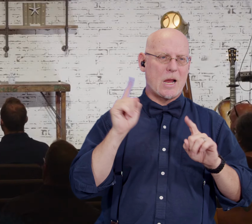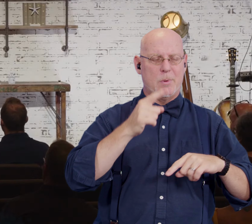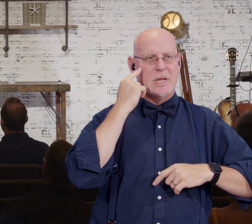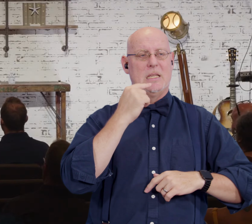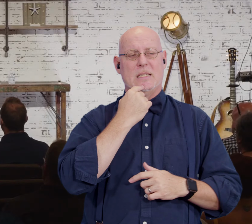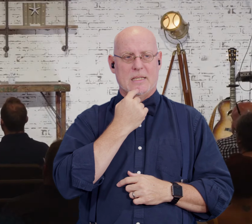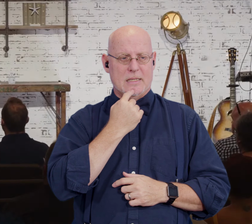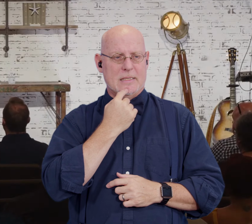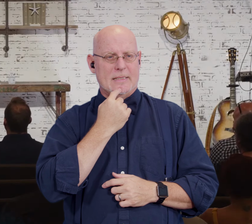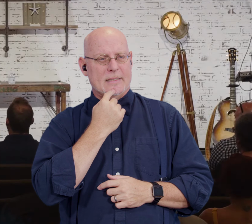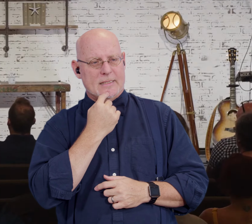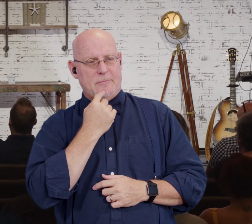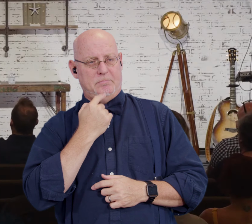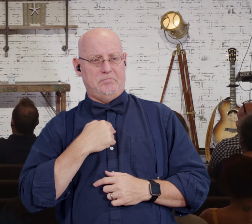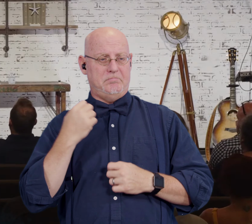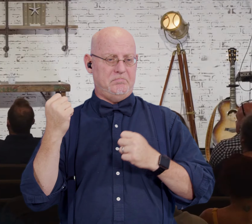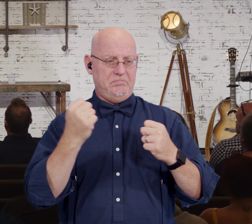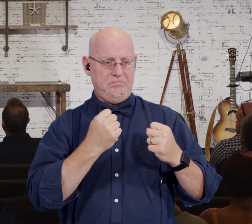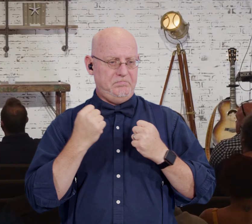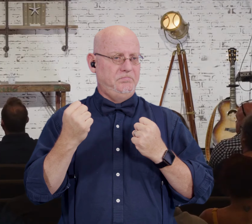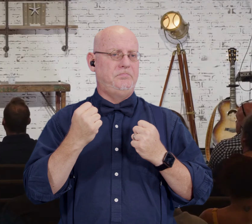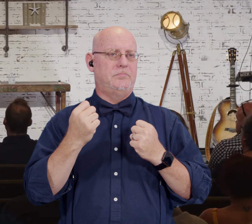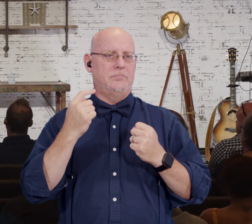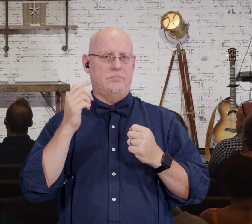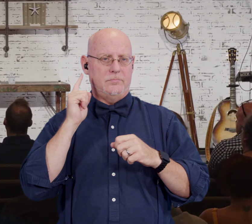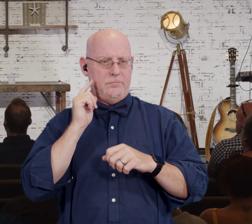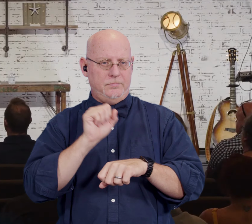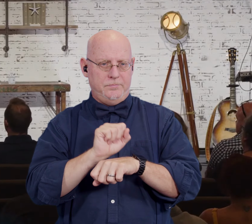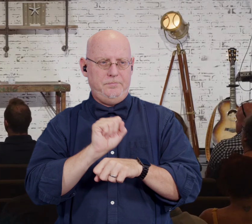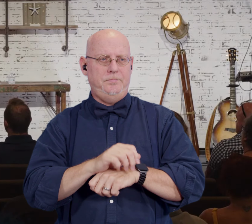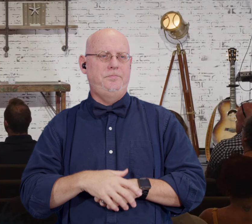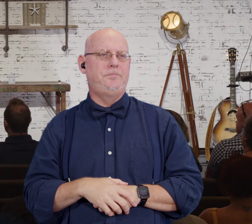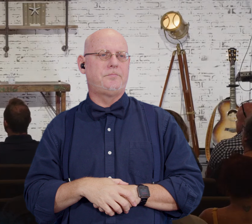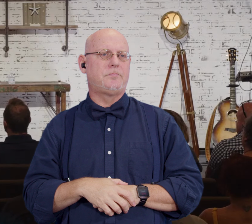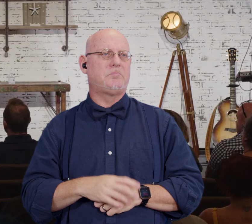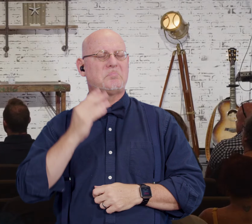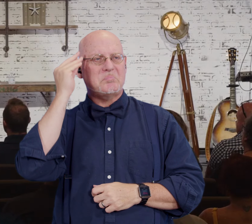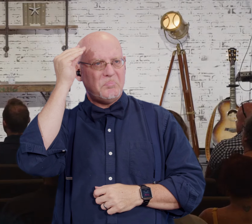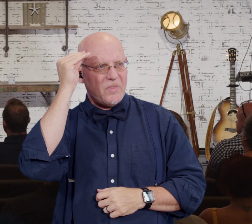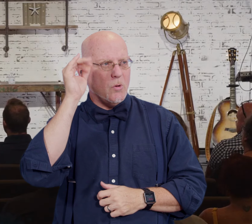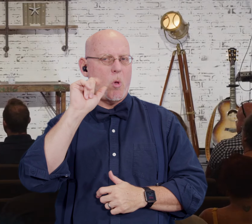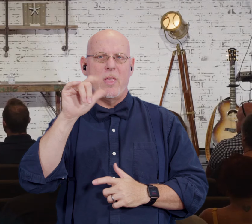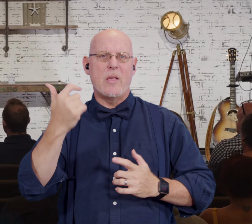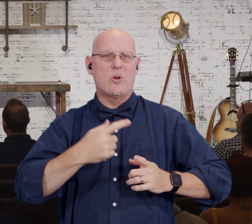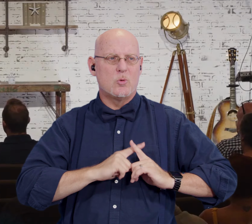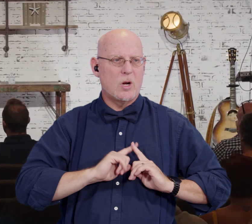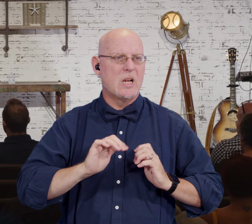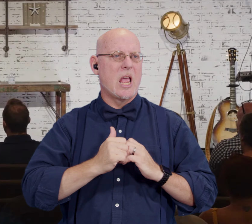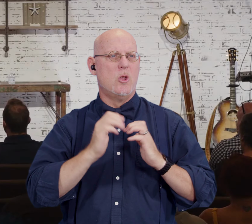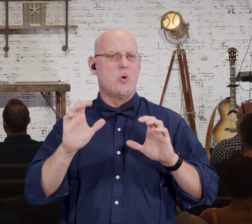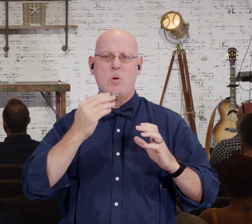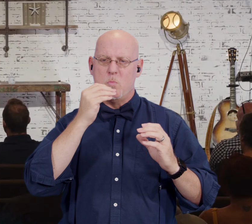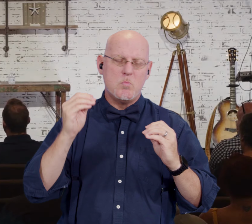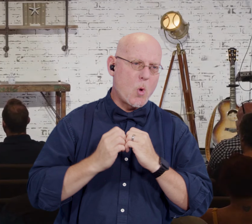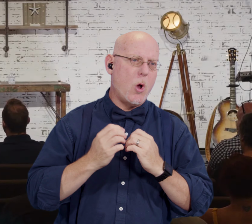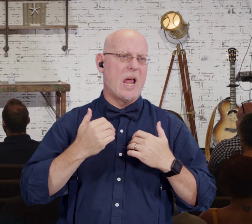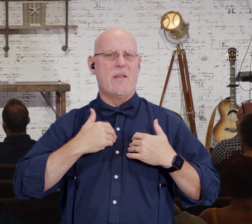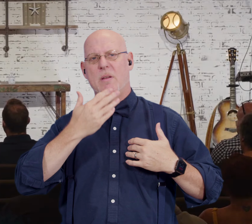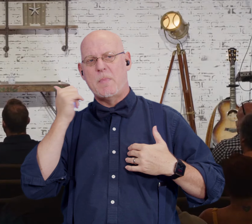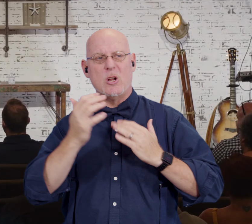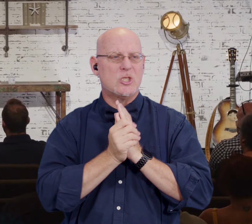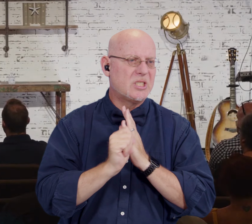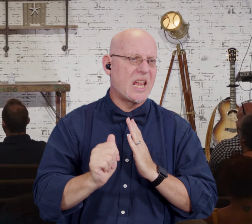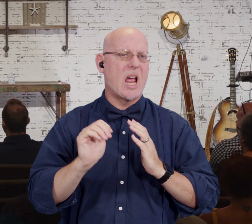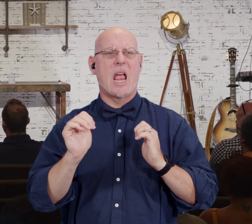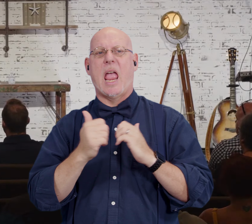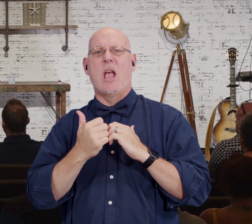he literally said, as I'm driving around today trying to work, I'm just thinking about all the other Christians and how they're doing more and how they have